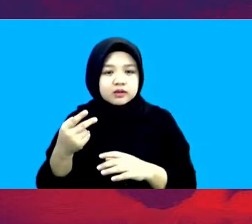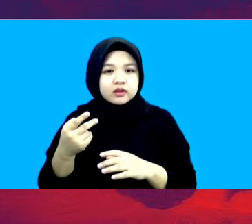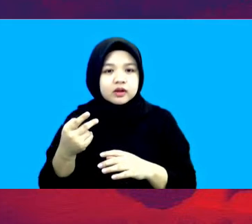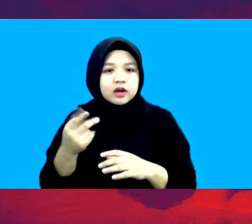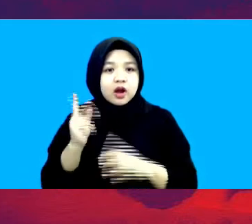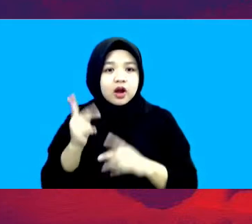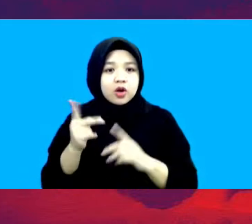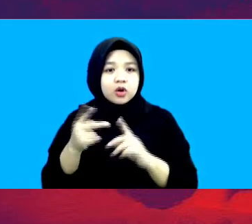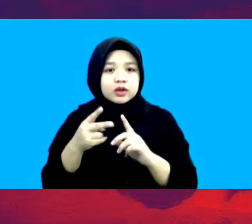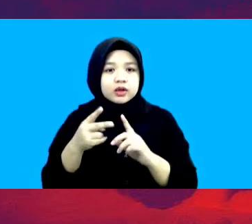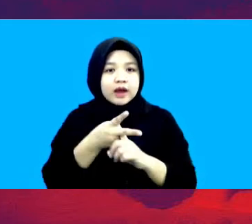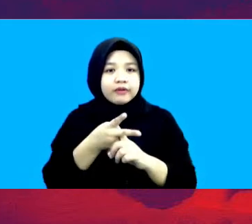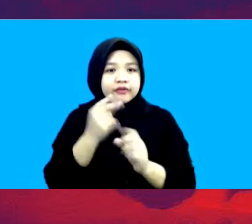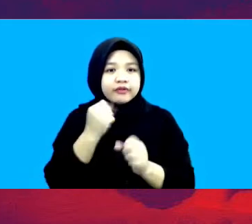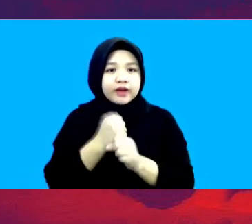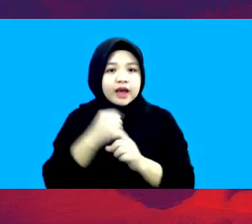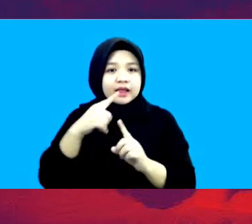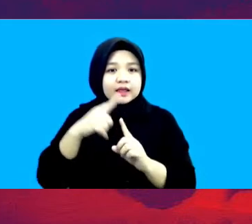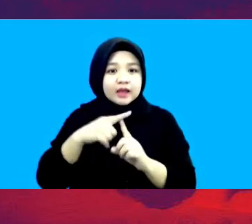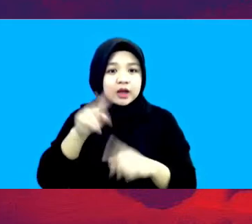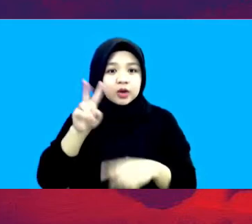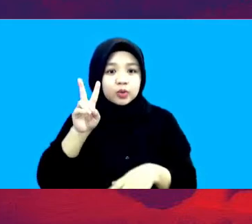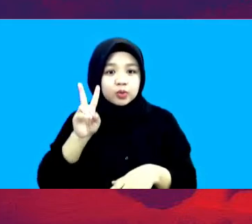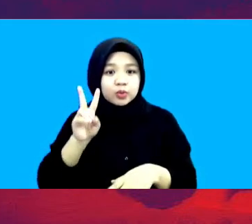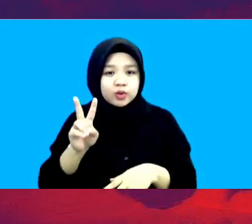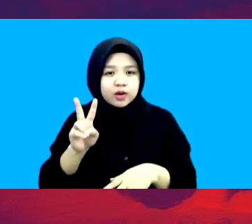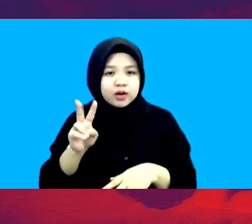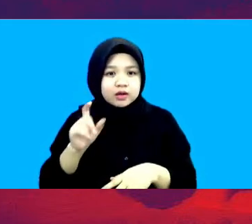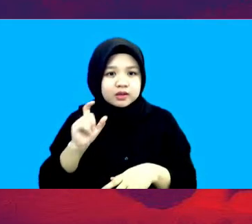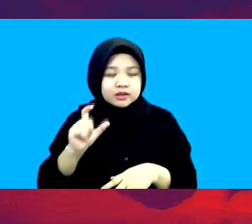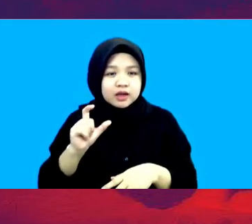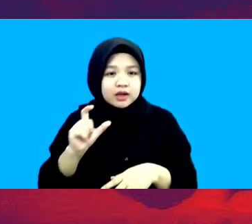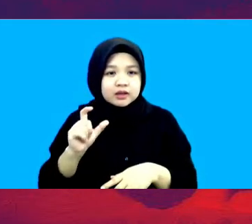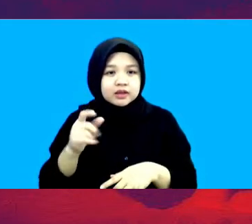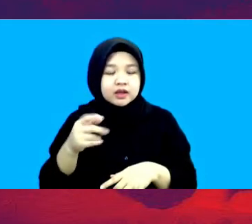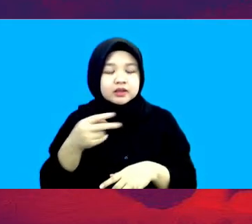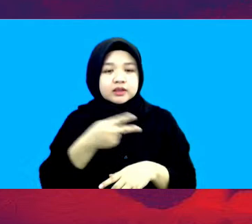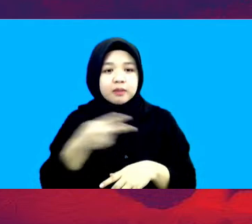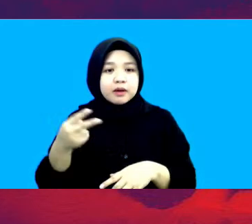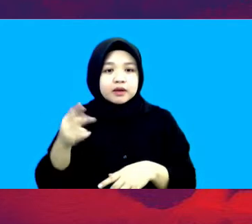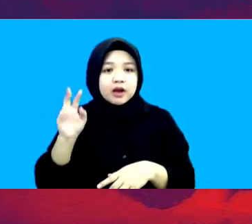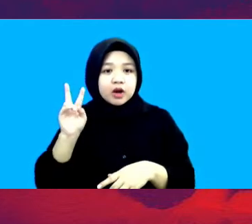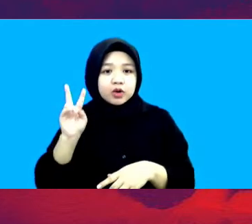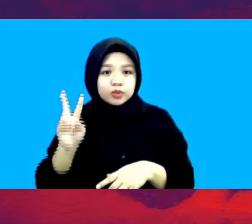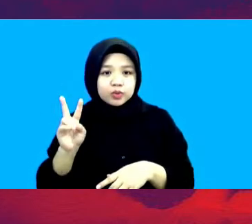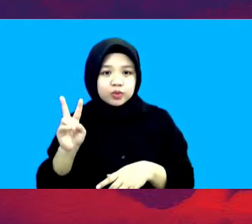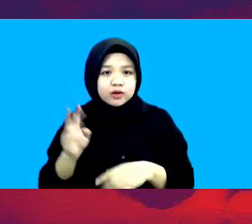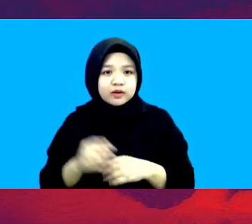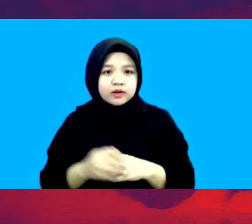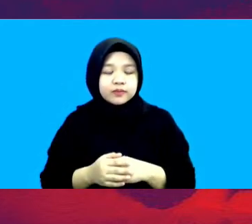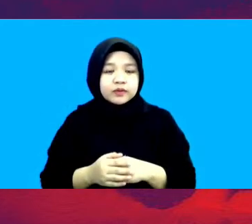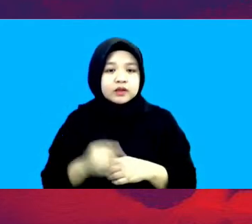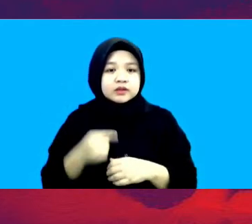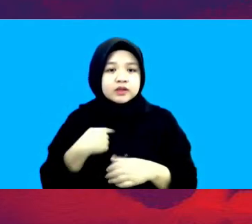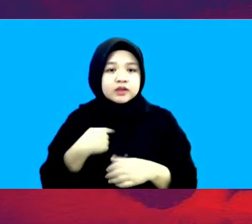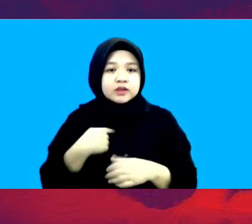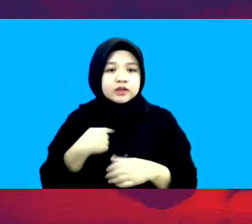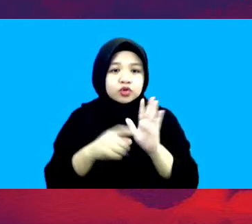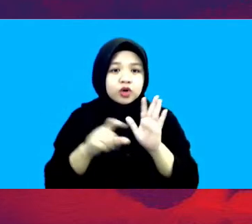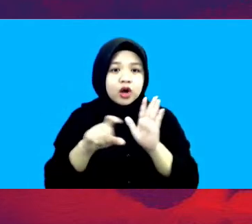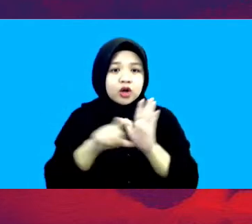a poverty measure is used. The most natural group of poverty measures I'll introduce right now is the FGT class. And